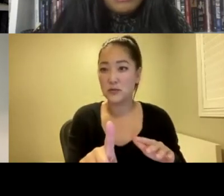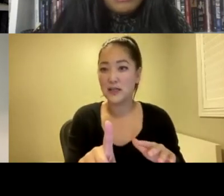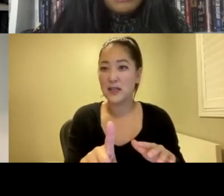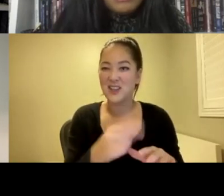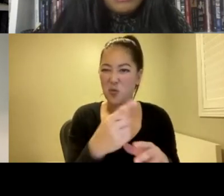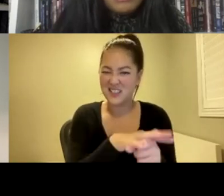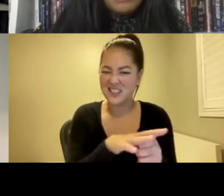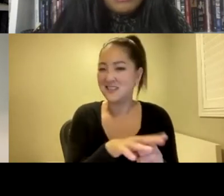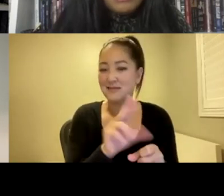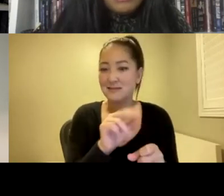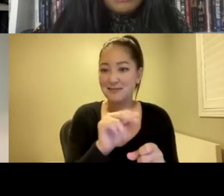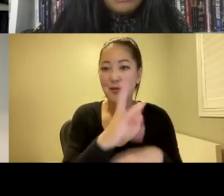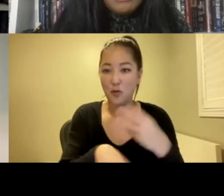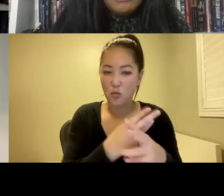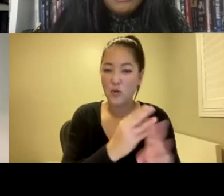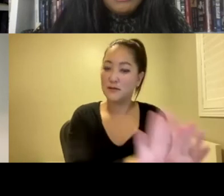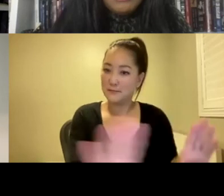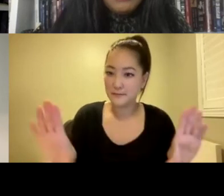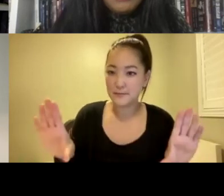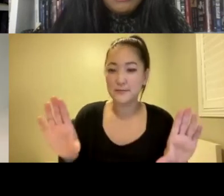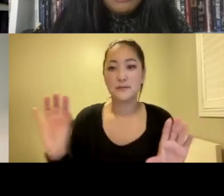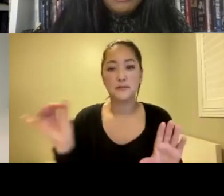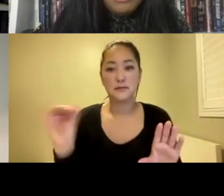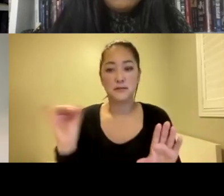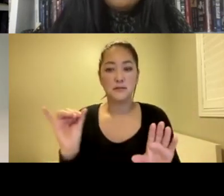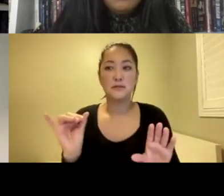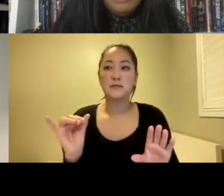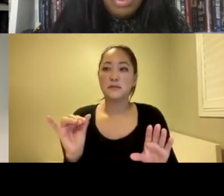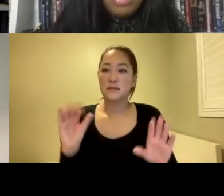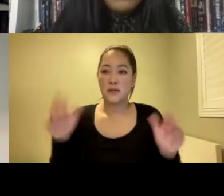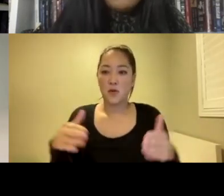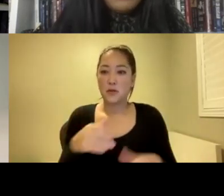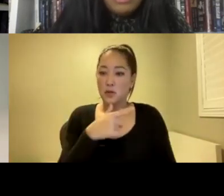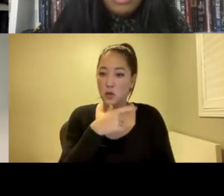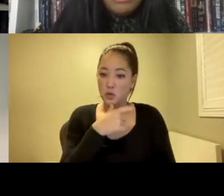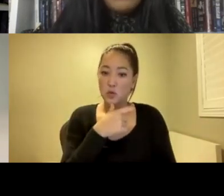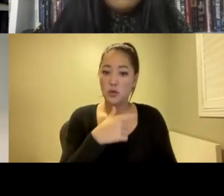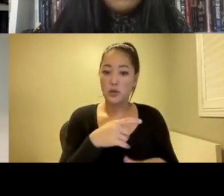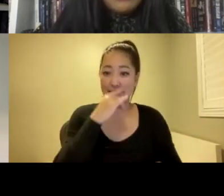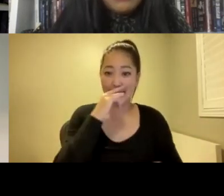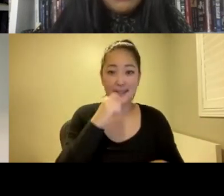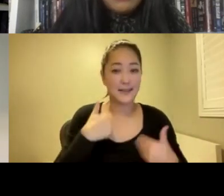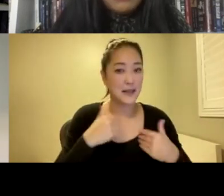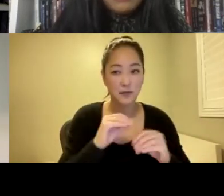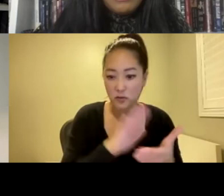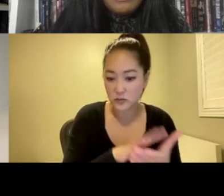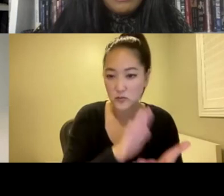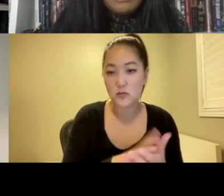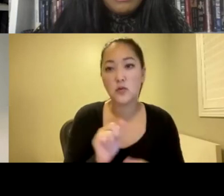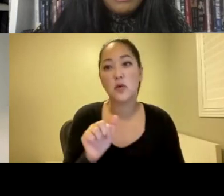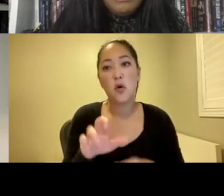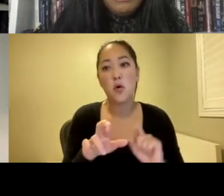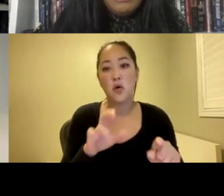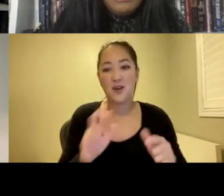and children at risk that are either war-torn or don't have school systems where they live. So that's a big part of what we're